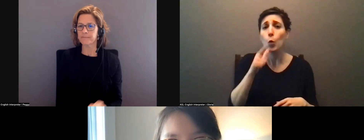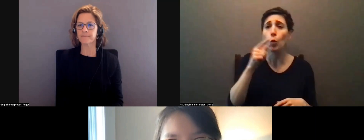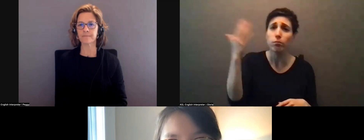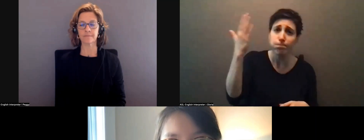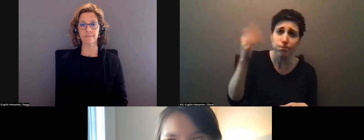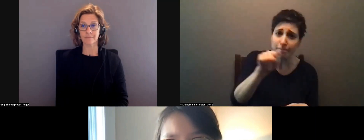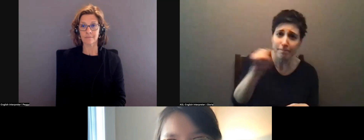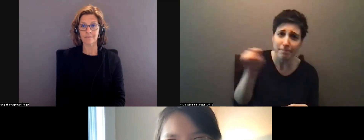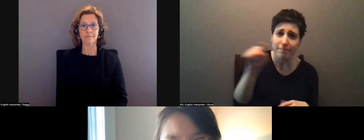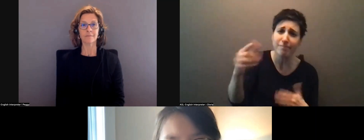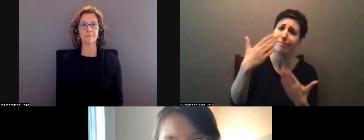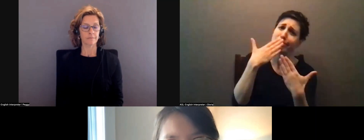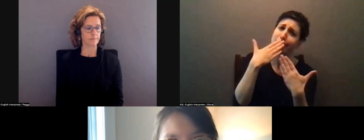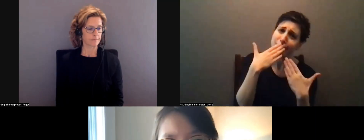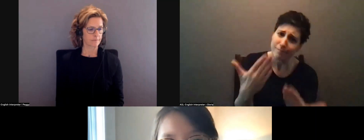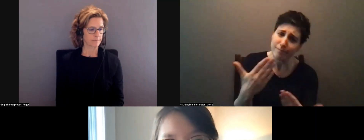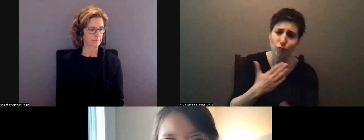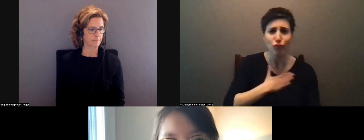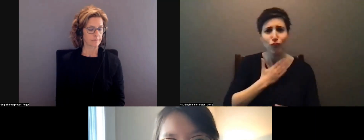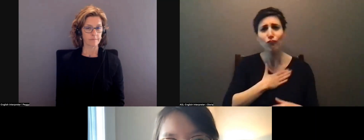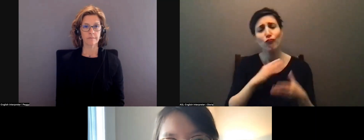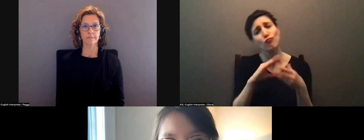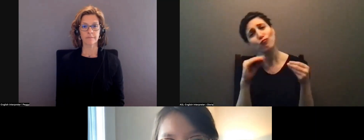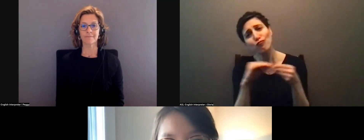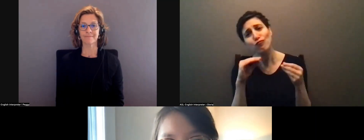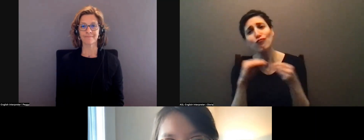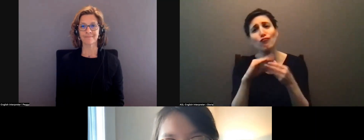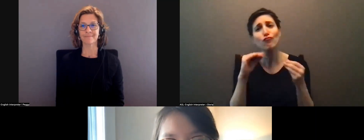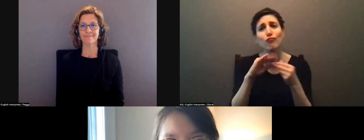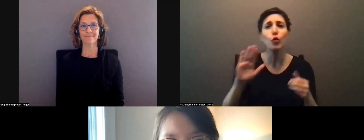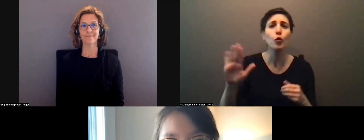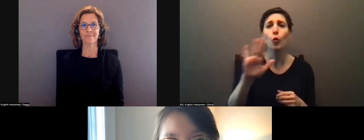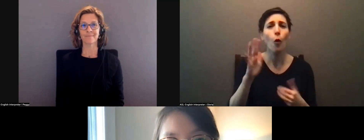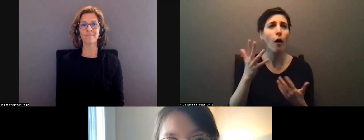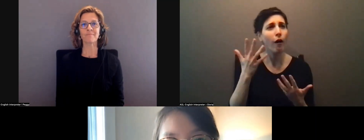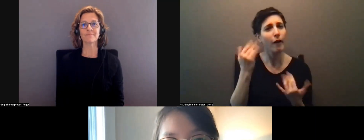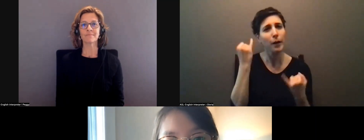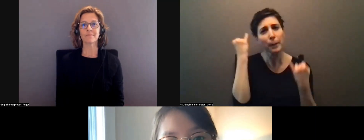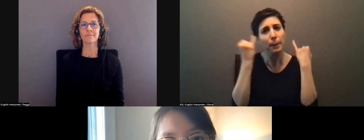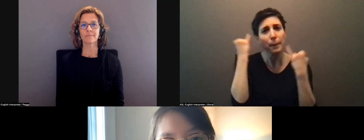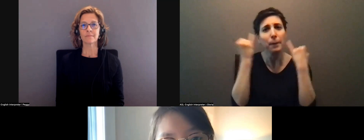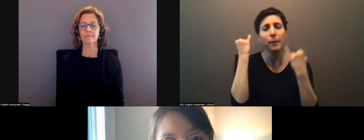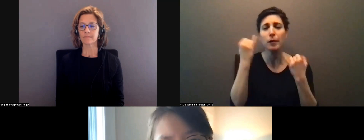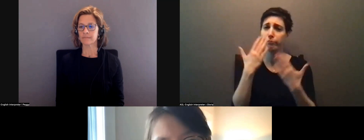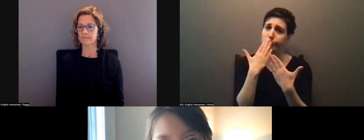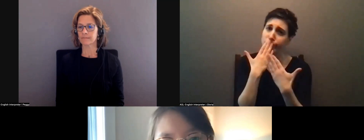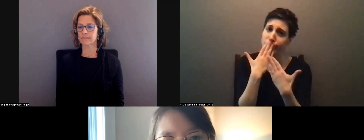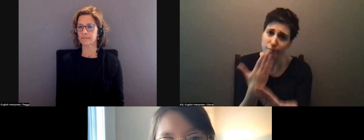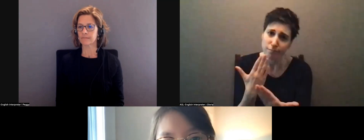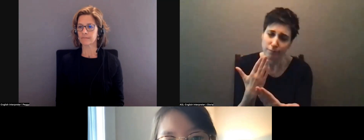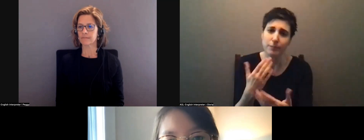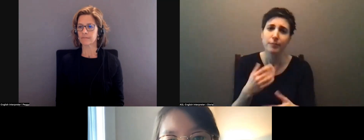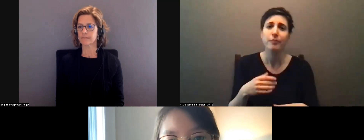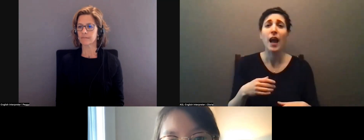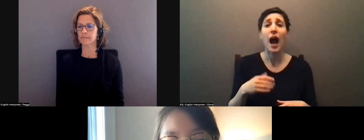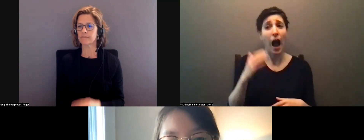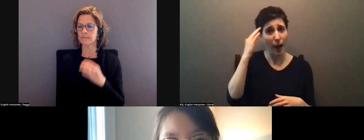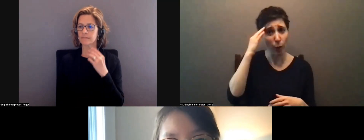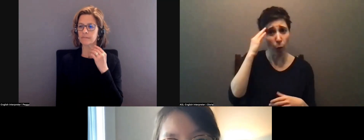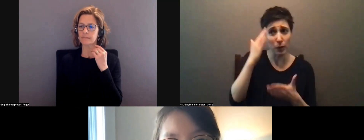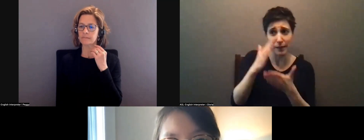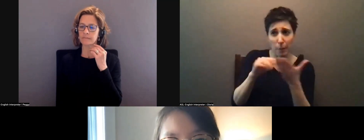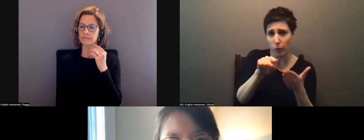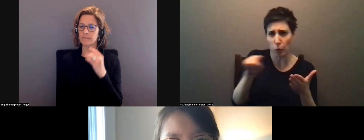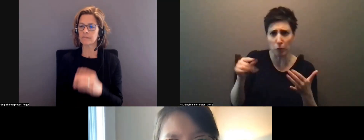presenters for being with us, sharing with us your day-to-day operations. I know a lot of it is also still work in progress and